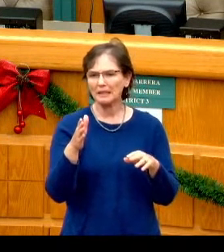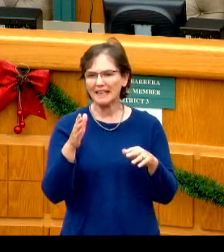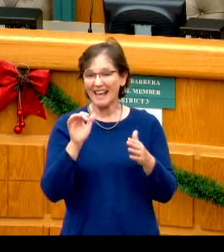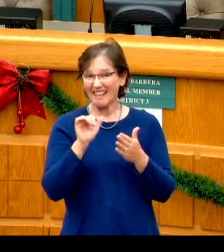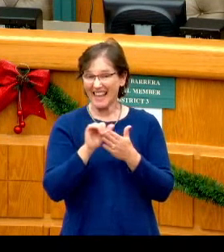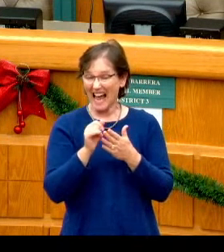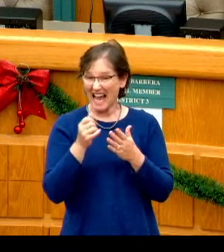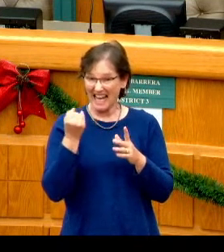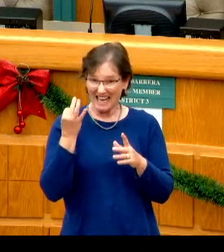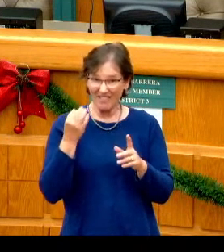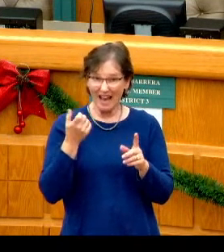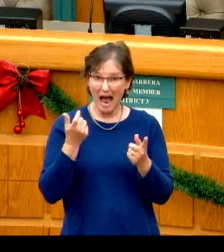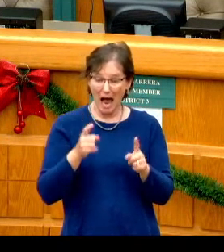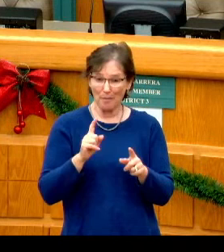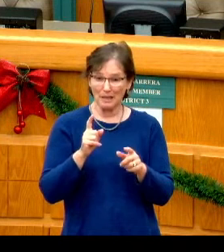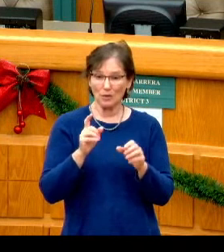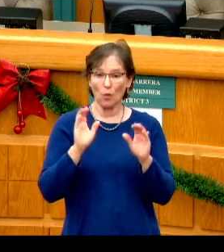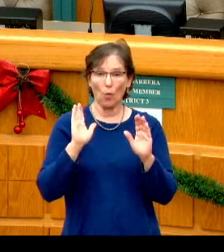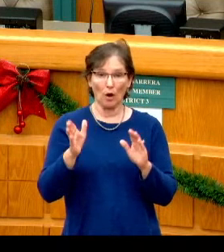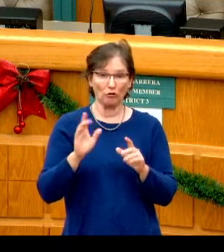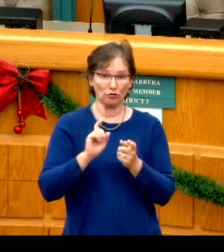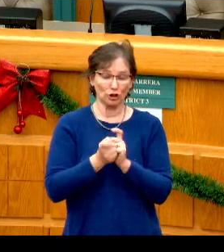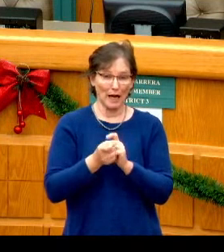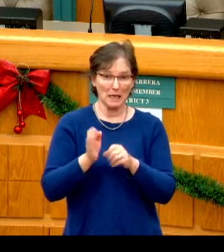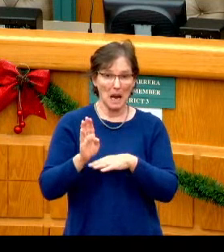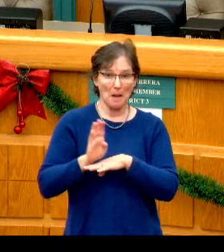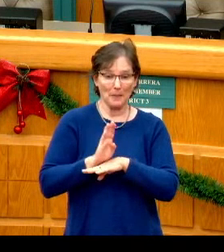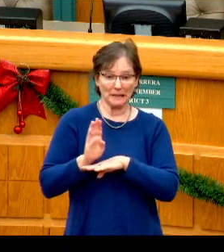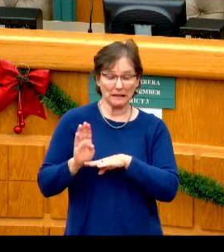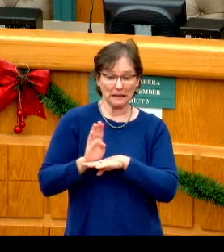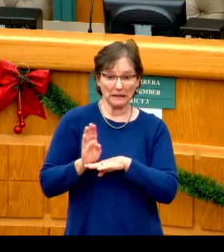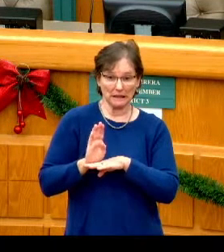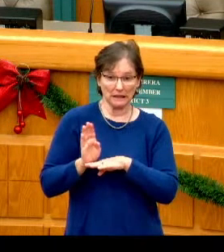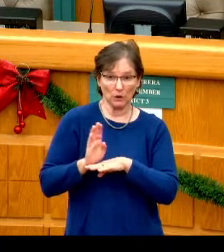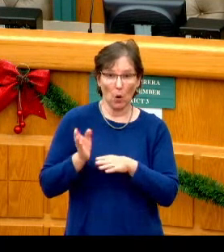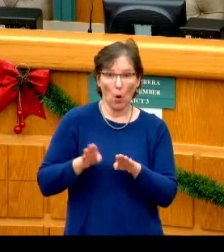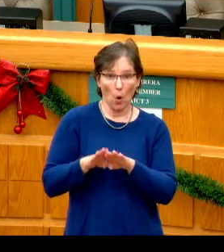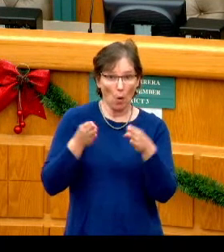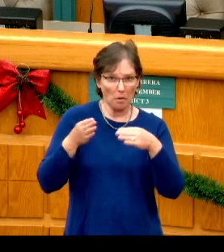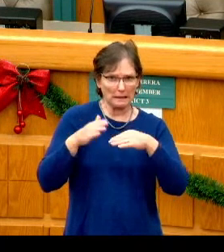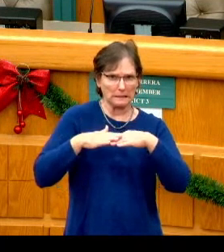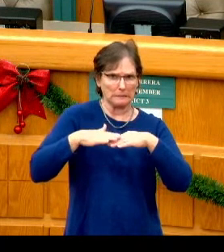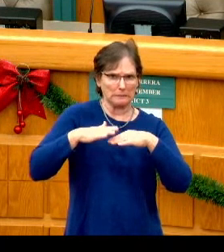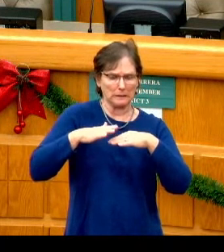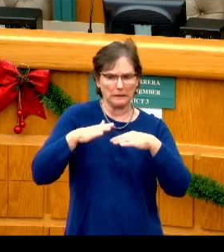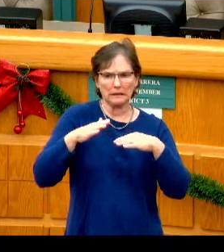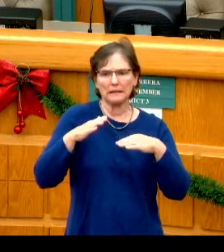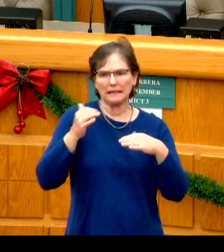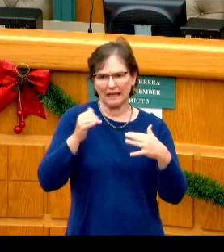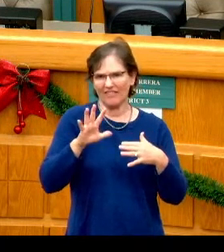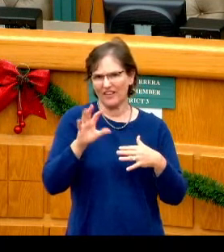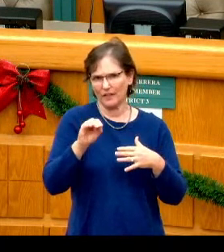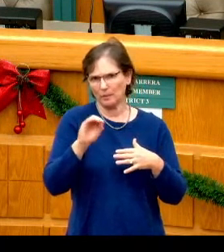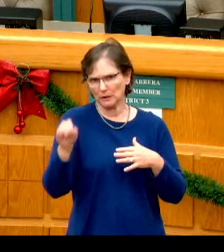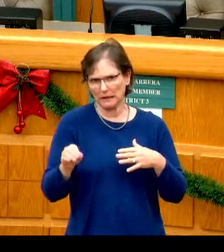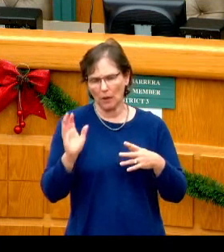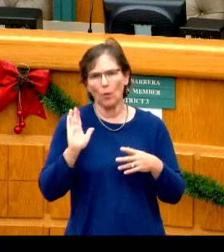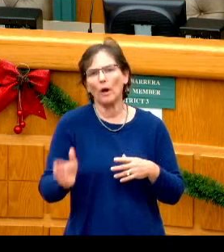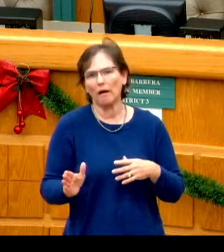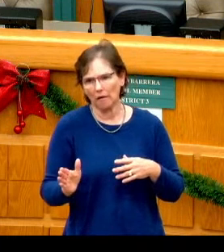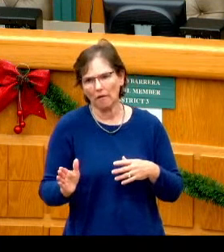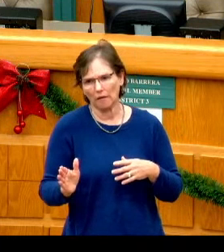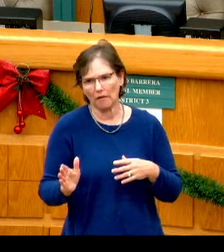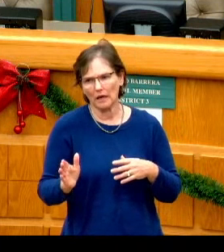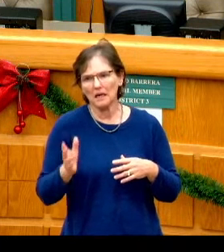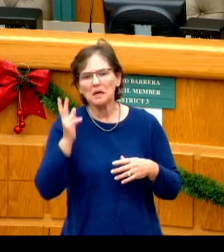50% capacity for businesses, which is mandated by state regulation, will occur a week later on December 21st right